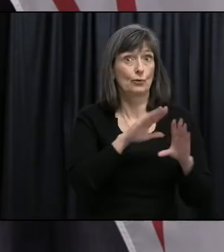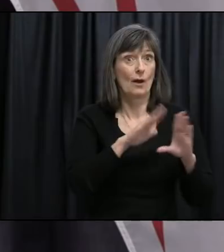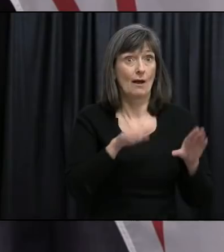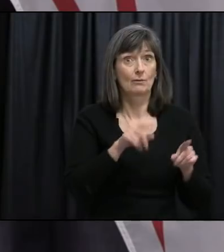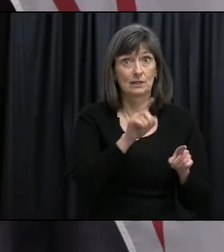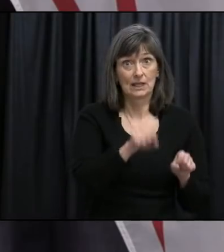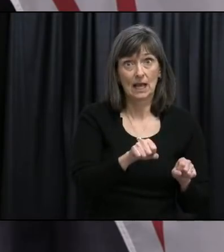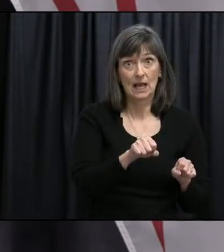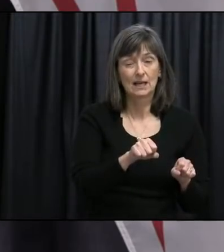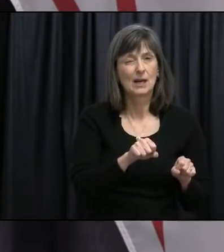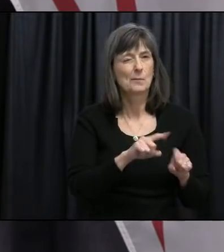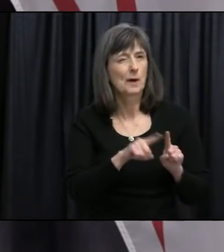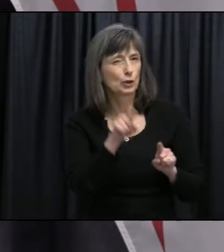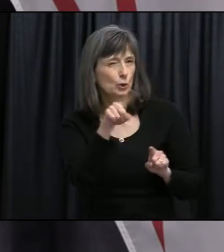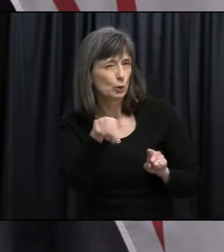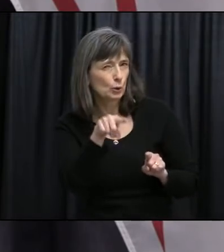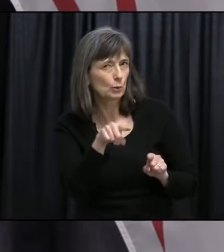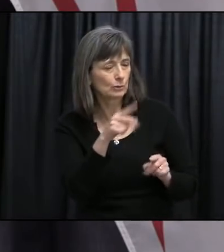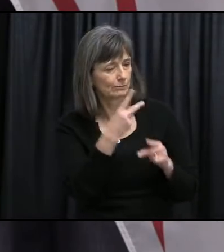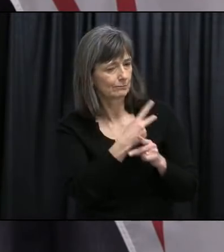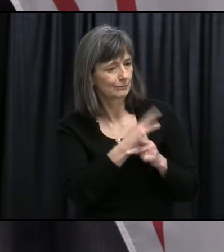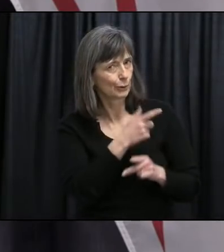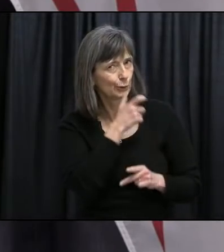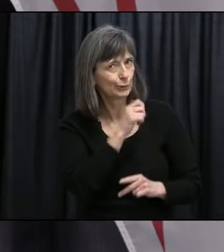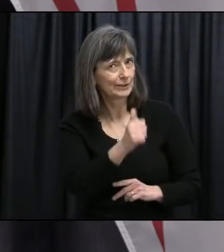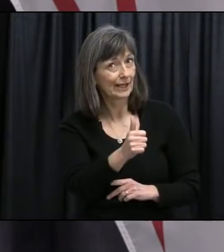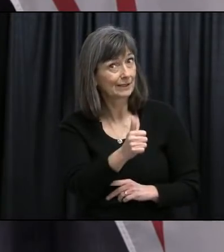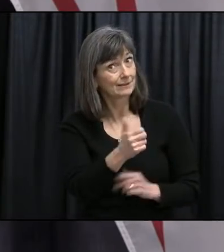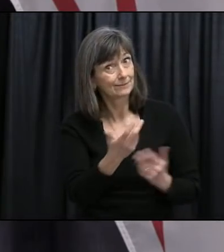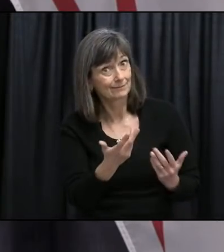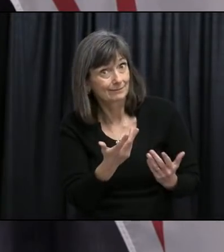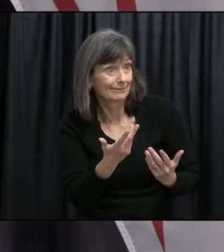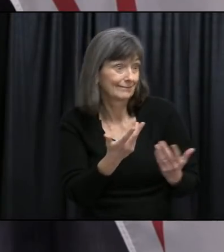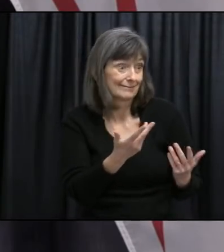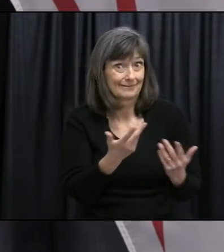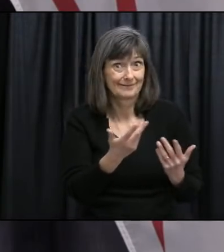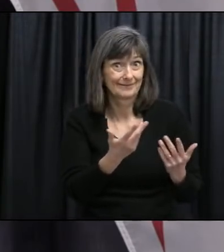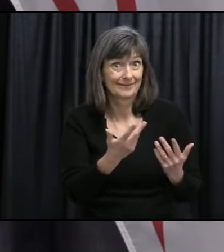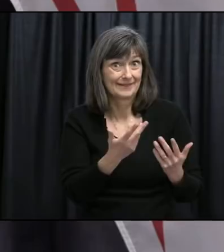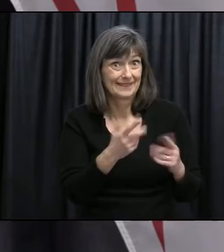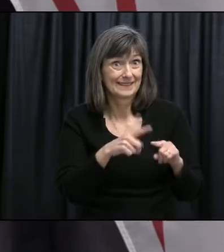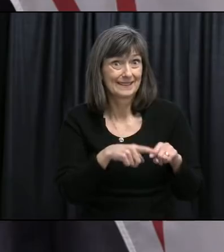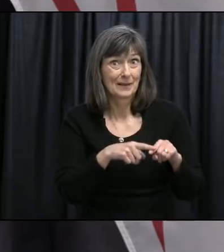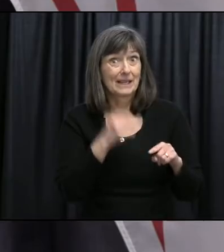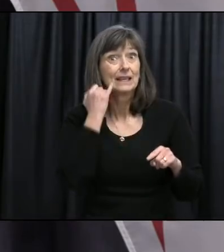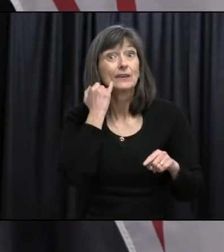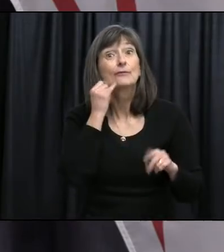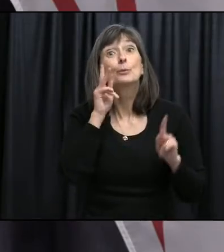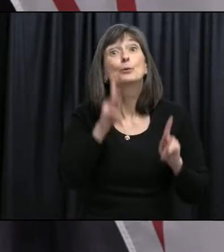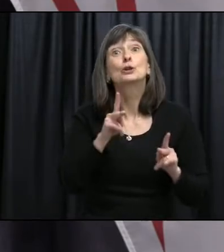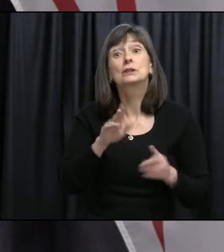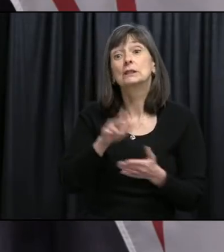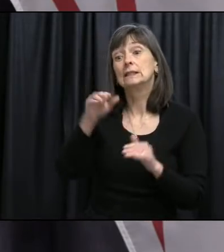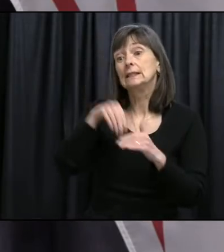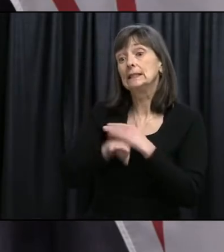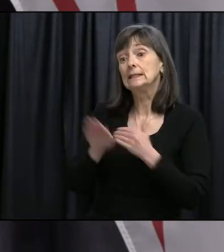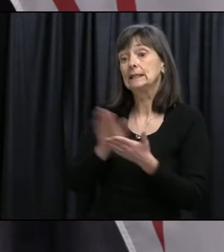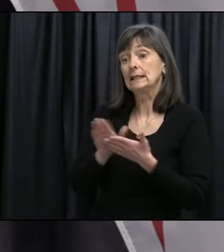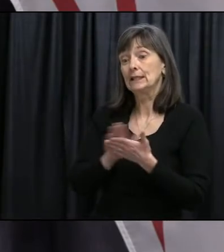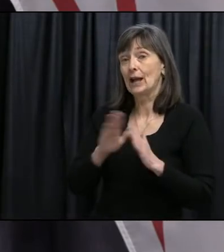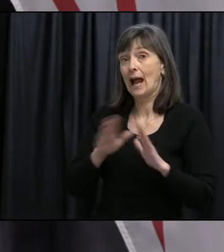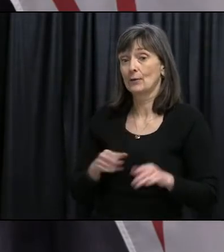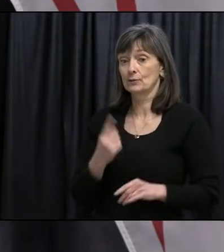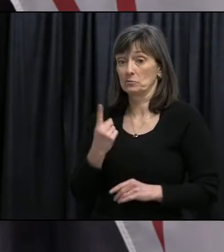need to make some good decisions about who those 10 people are. And, depending, you're having somebody who comes in and clean your house, that might be very important.